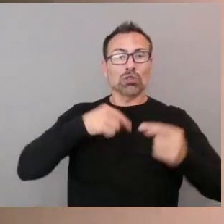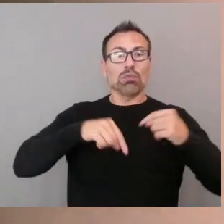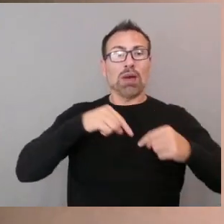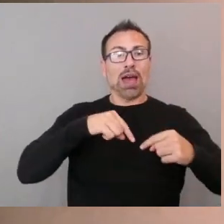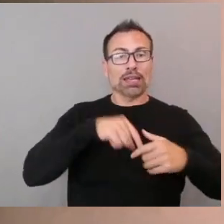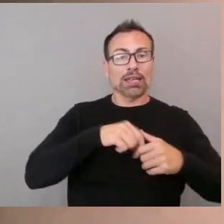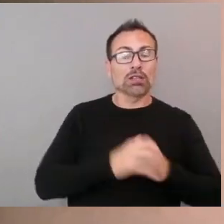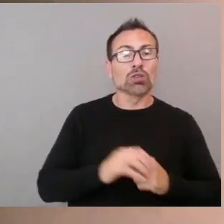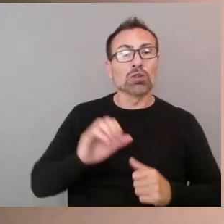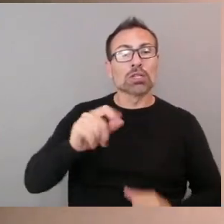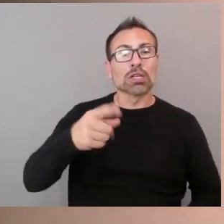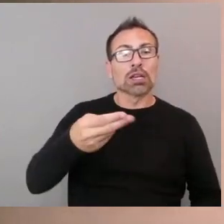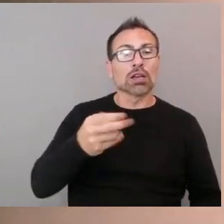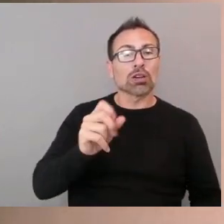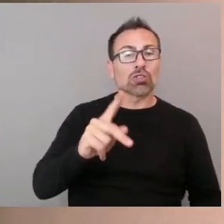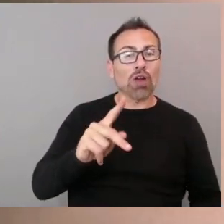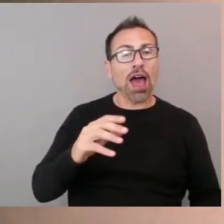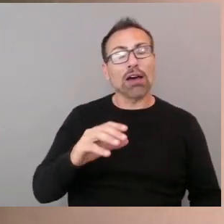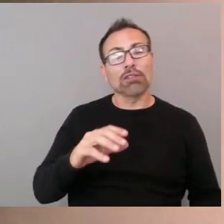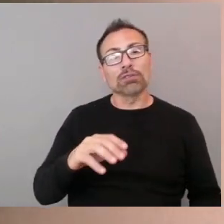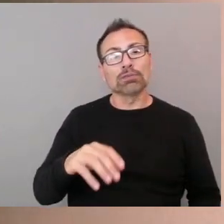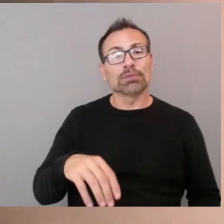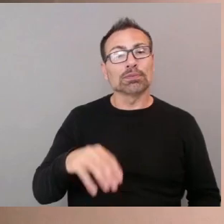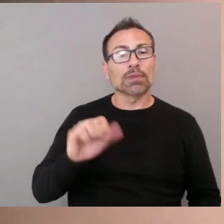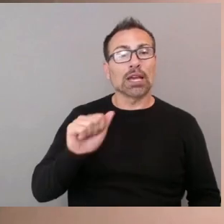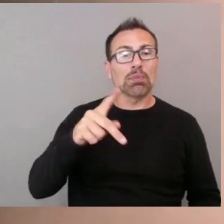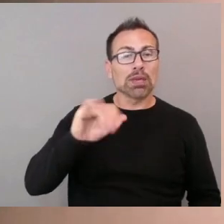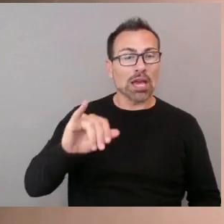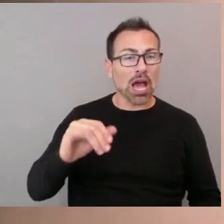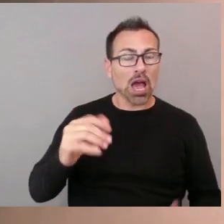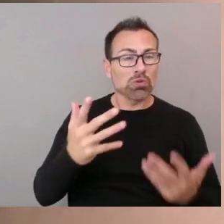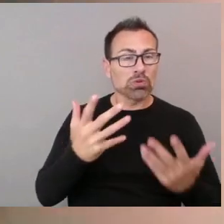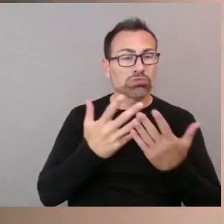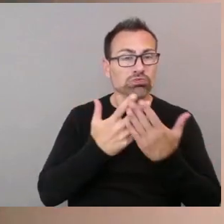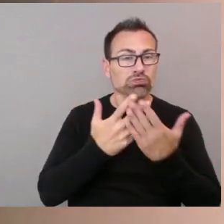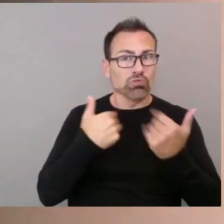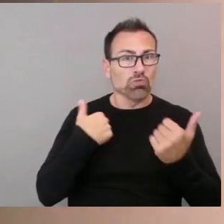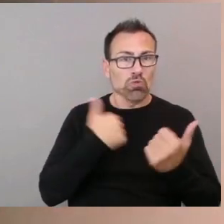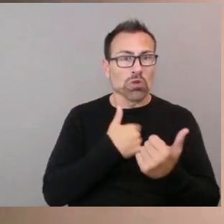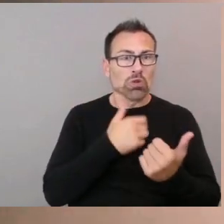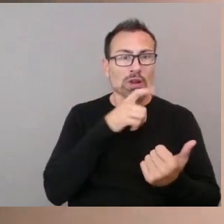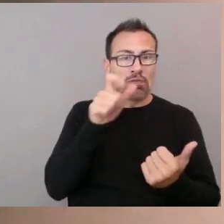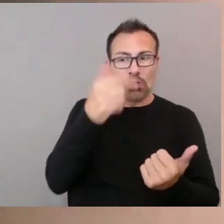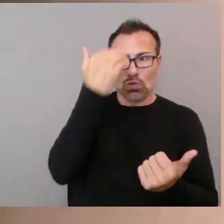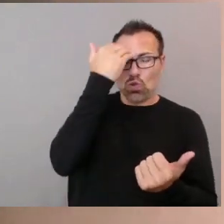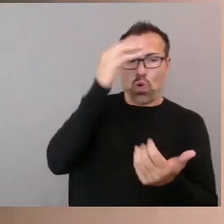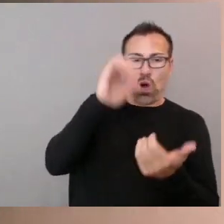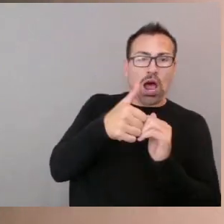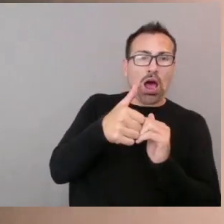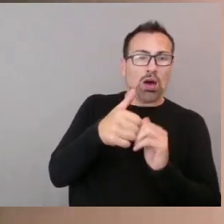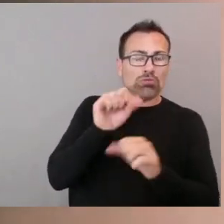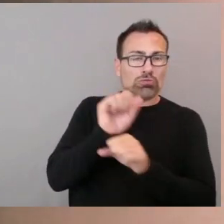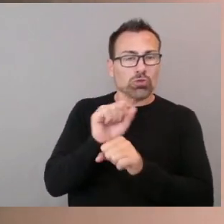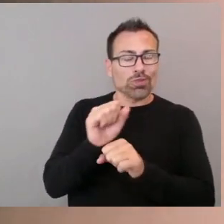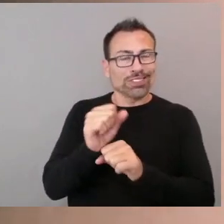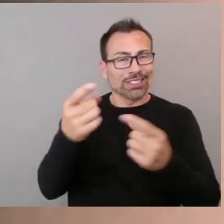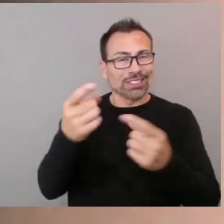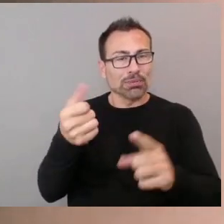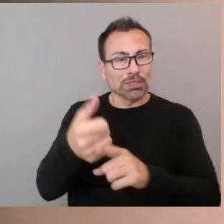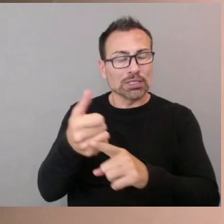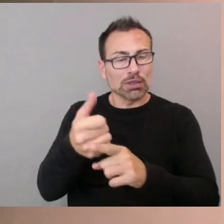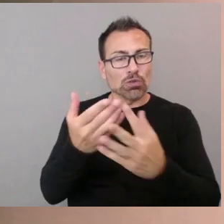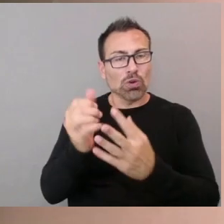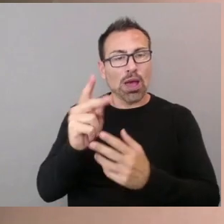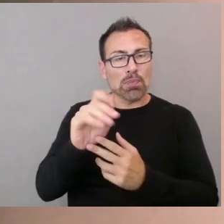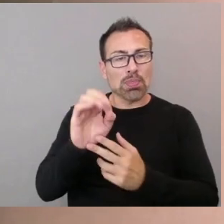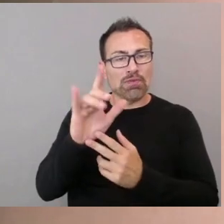knowledge of how it works behind the scenes. We also saw how to utilize real-time user